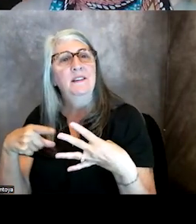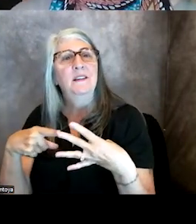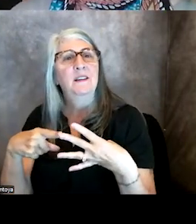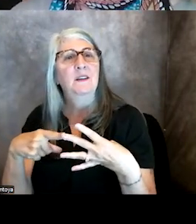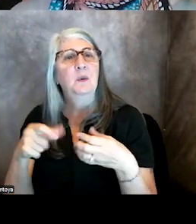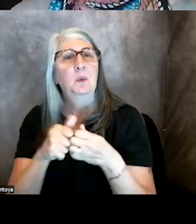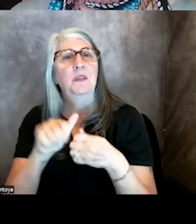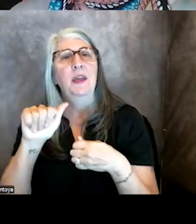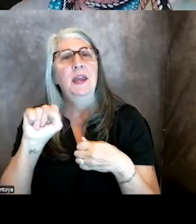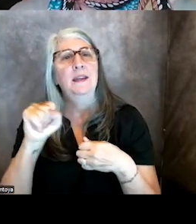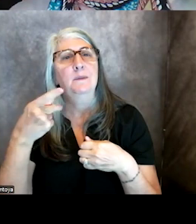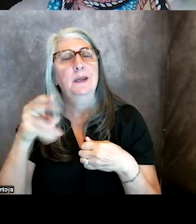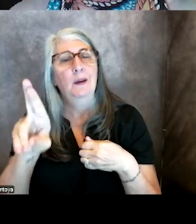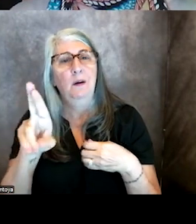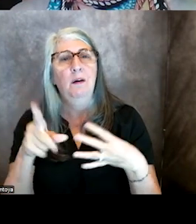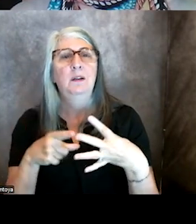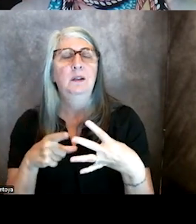ASPR or ASPR.